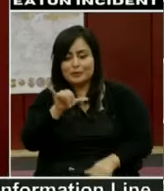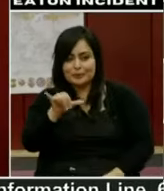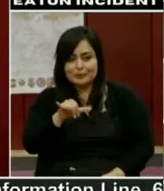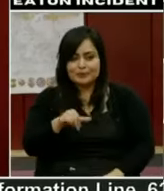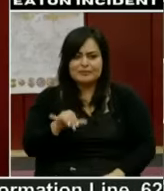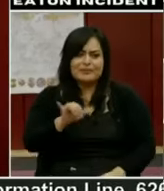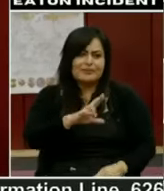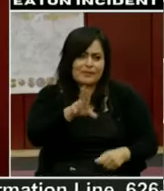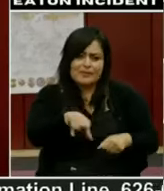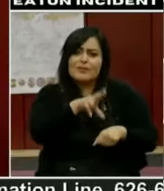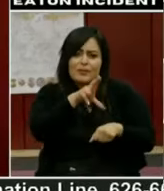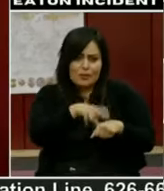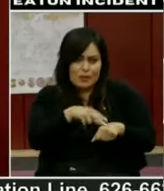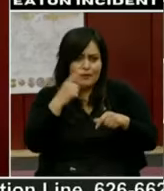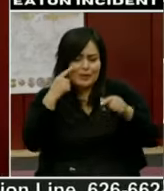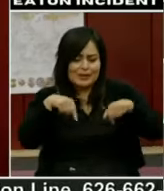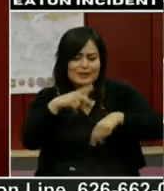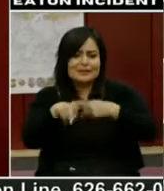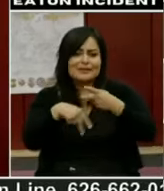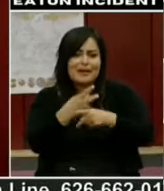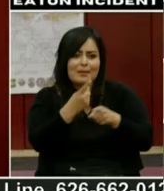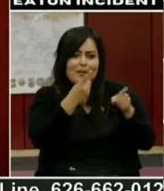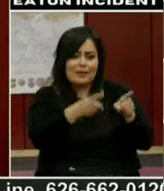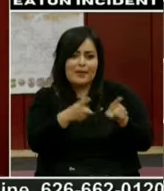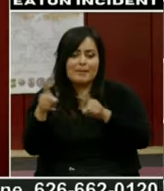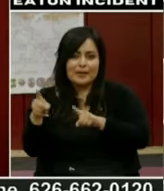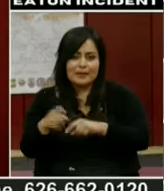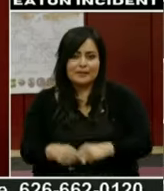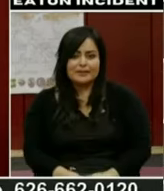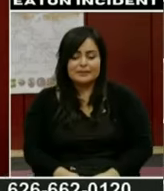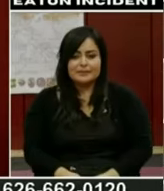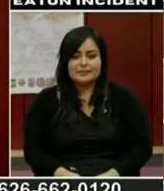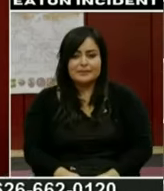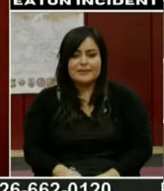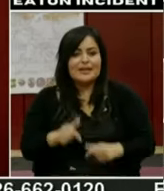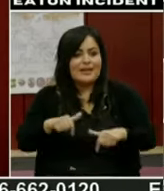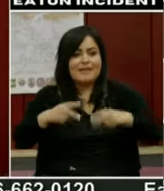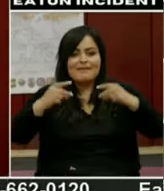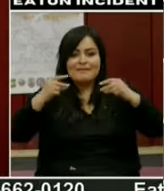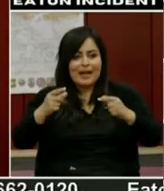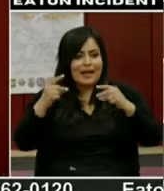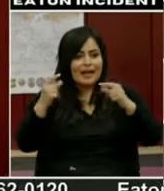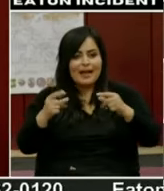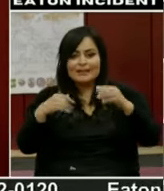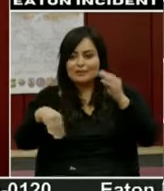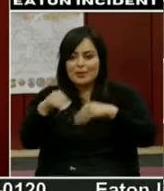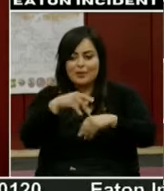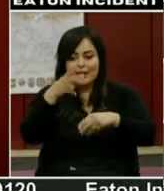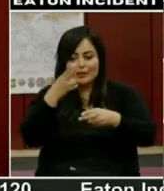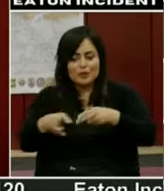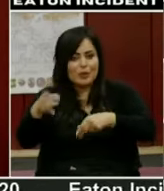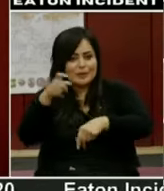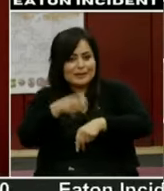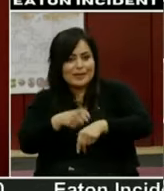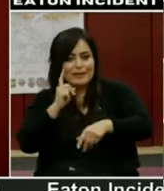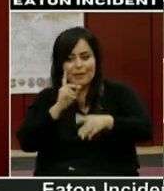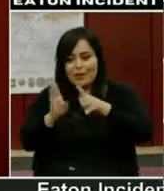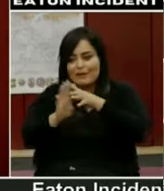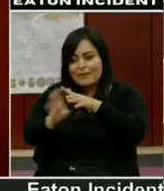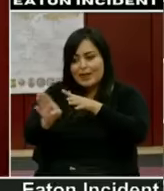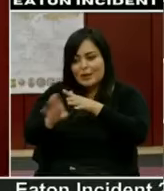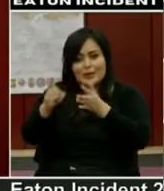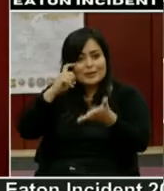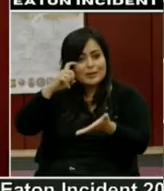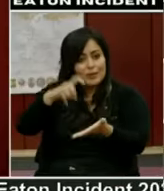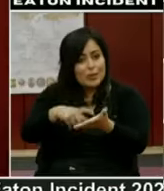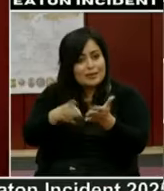on incidences like this because of the fast moving, the short time of evacuation notice that was given,